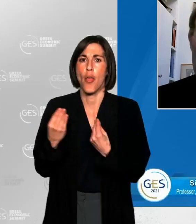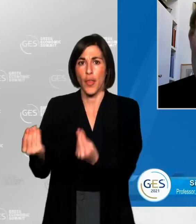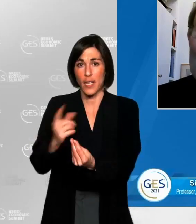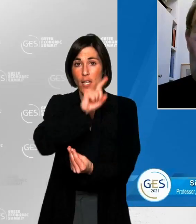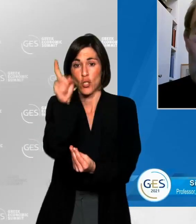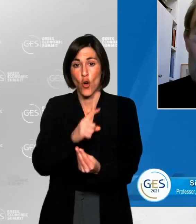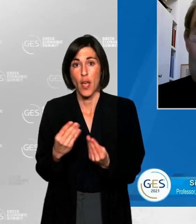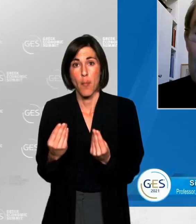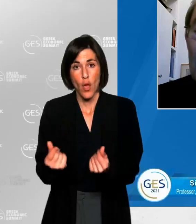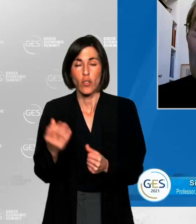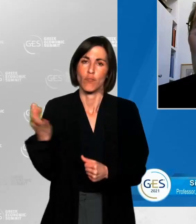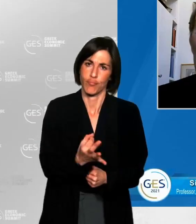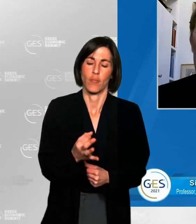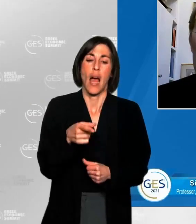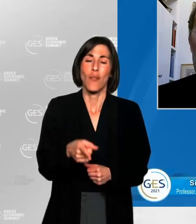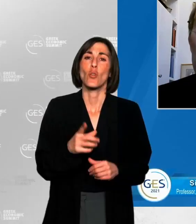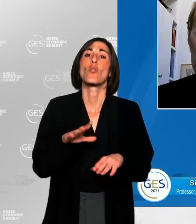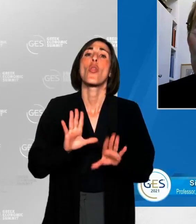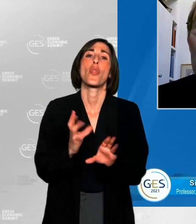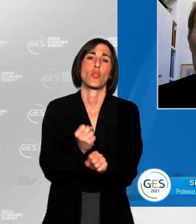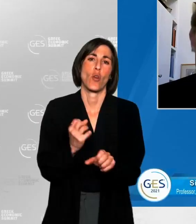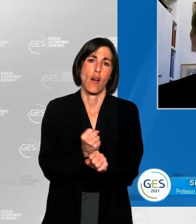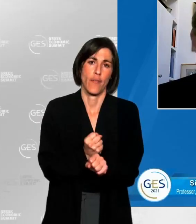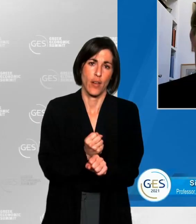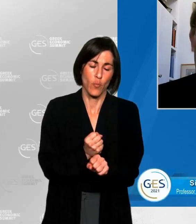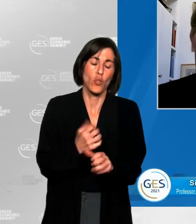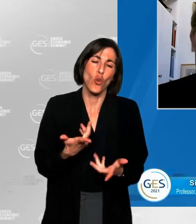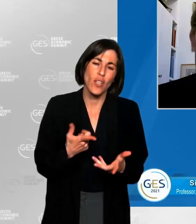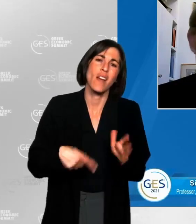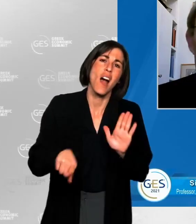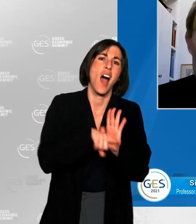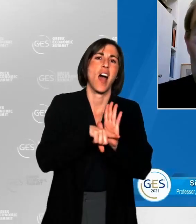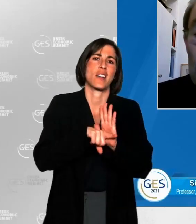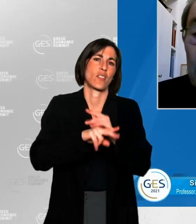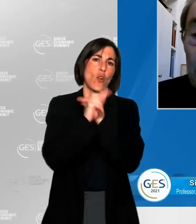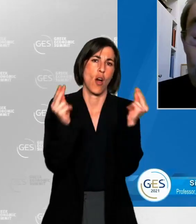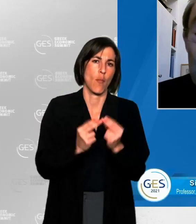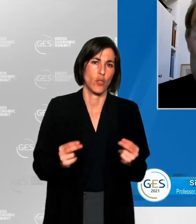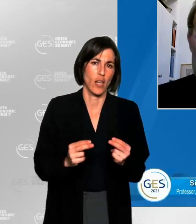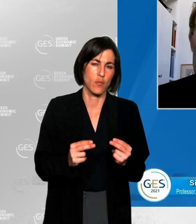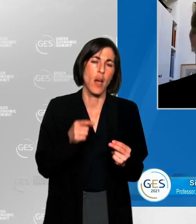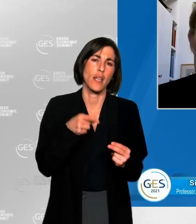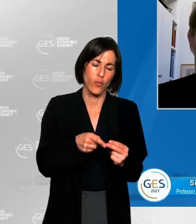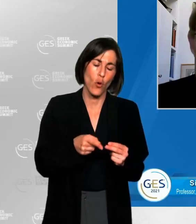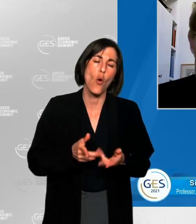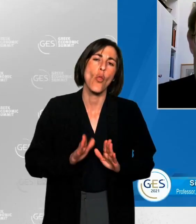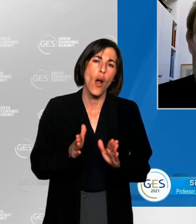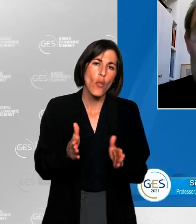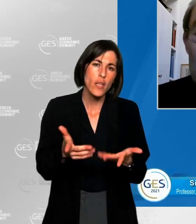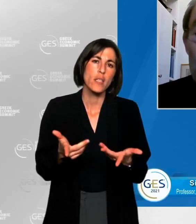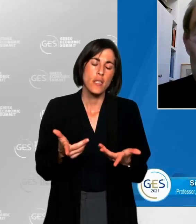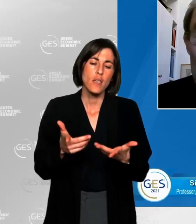we could have bad outcomes, which could lead to the breakdown of society